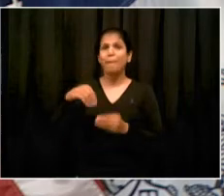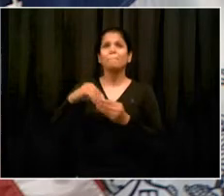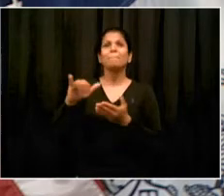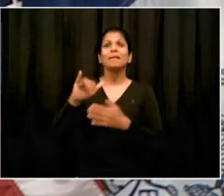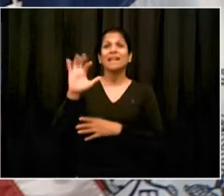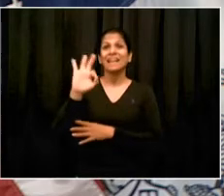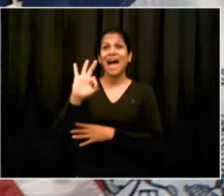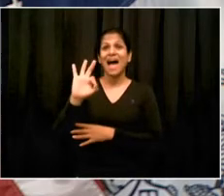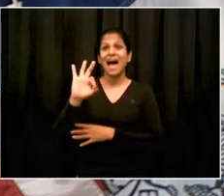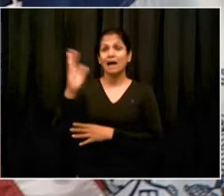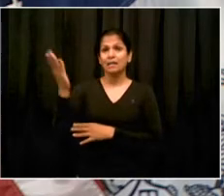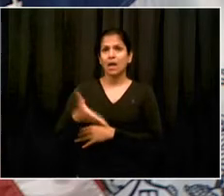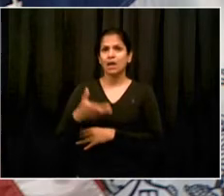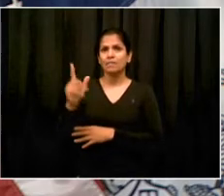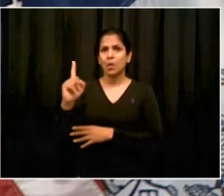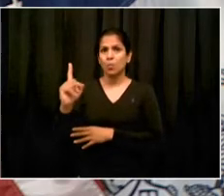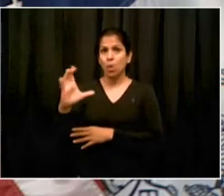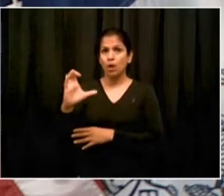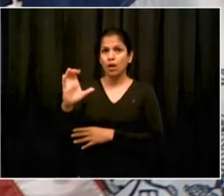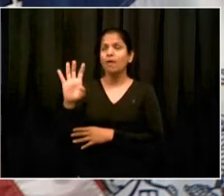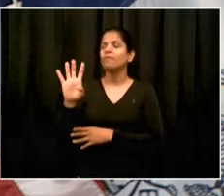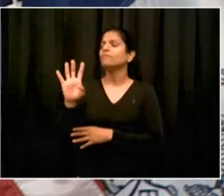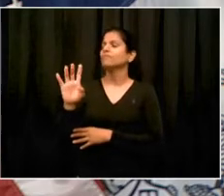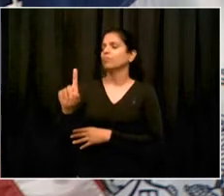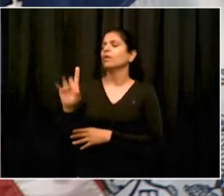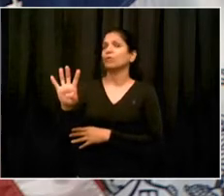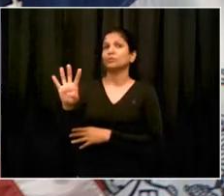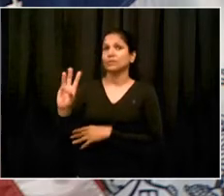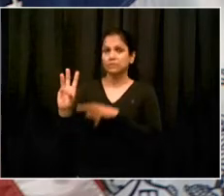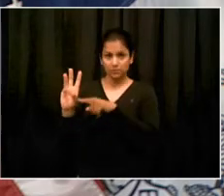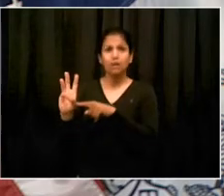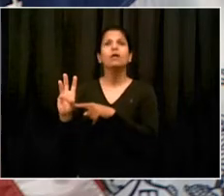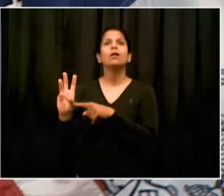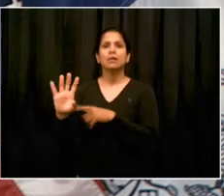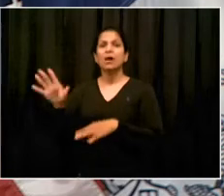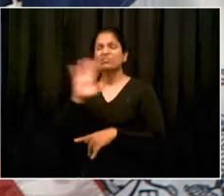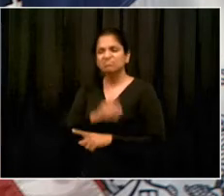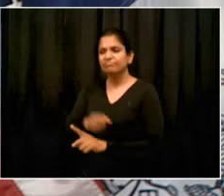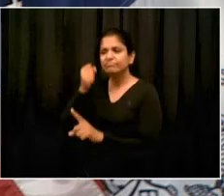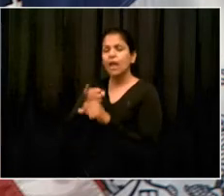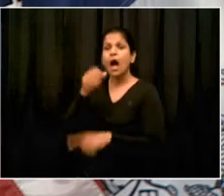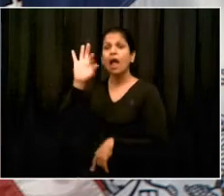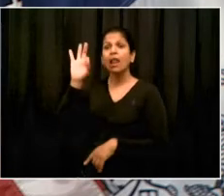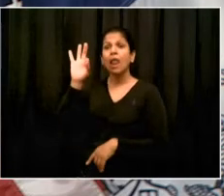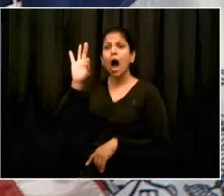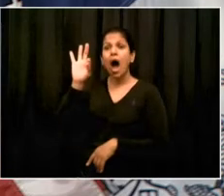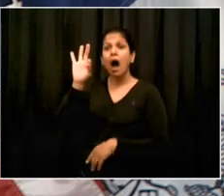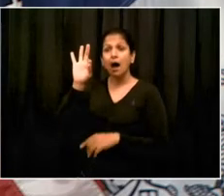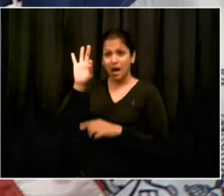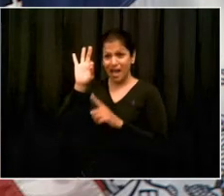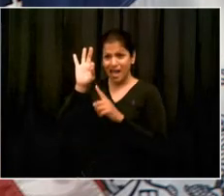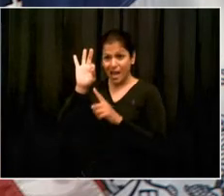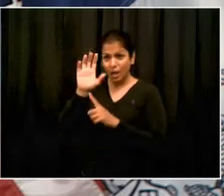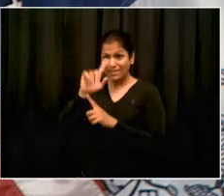previously. But yeah, the number today on the 7-day rolling average for the entire city of New York, Rich, is